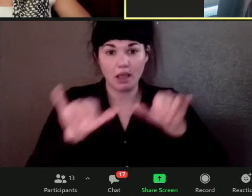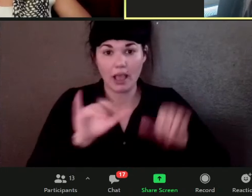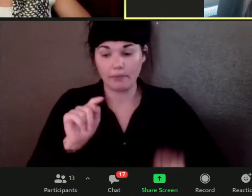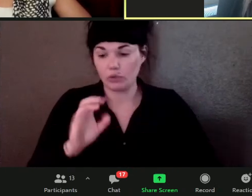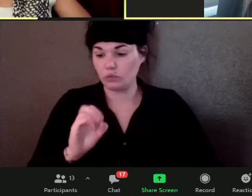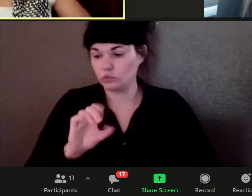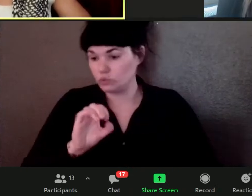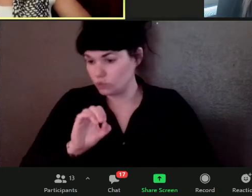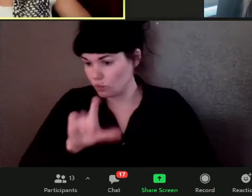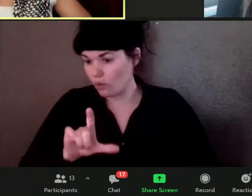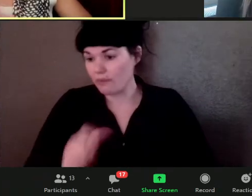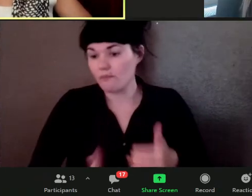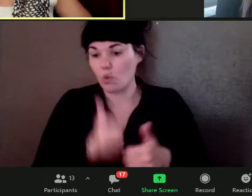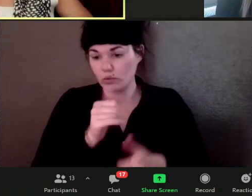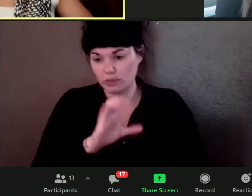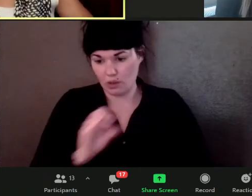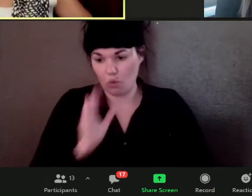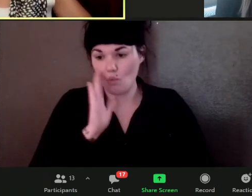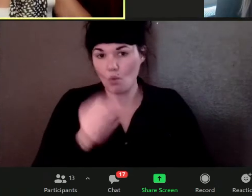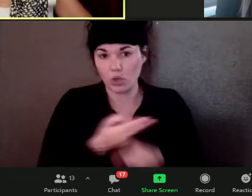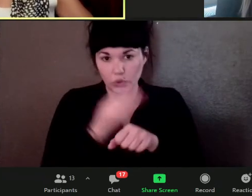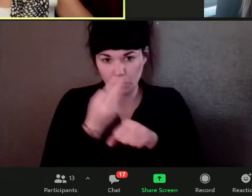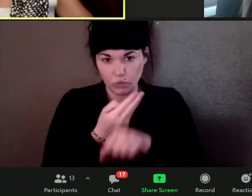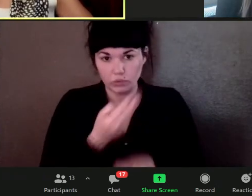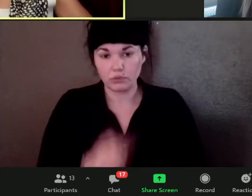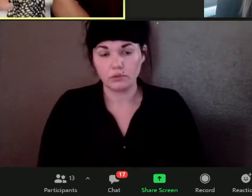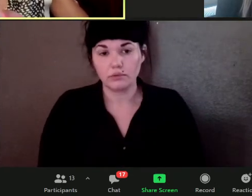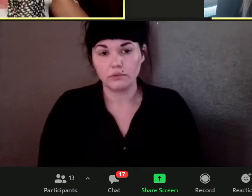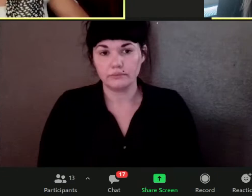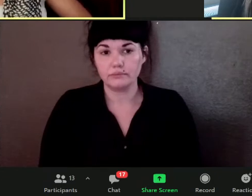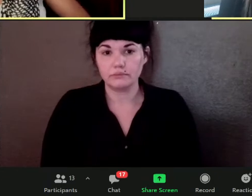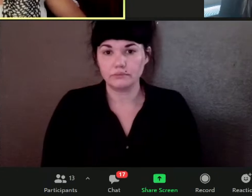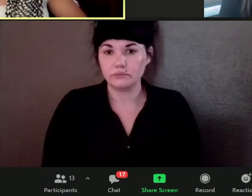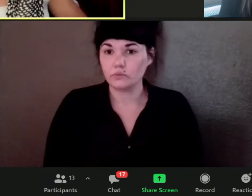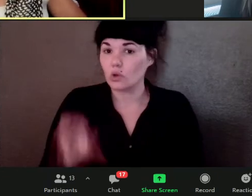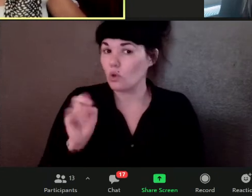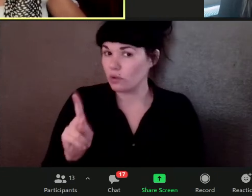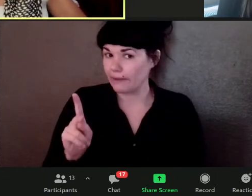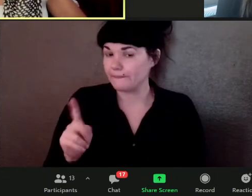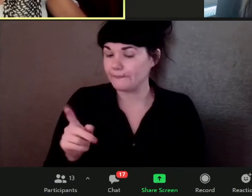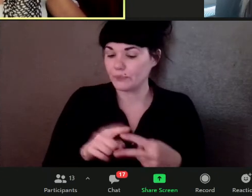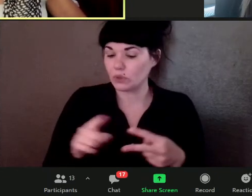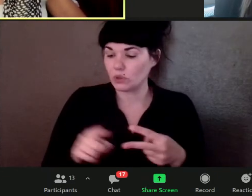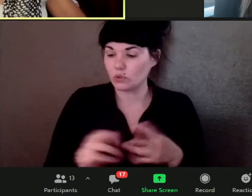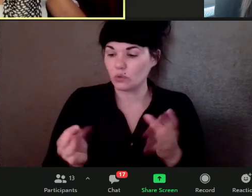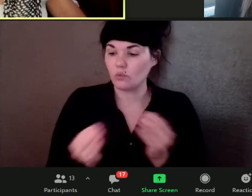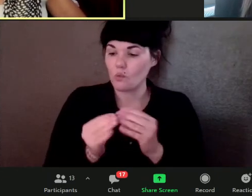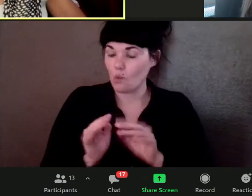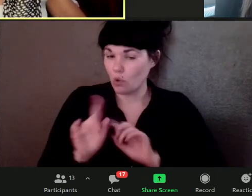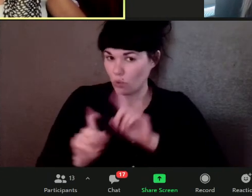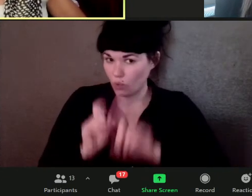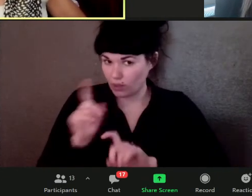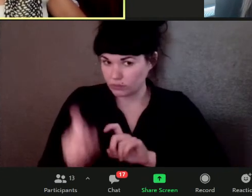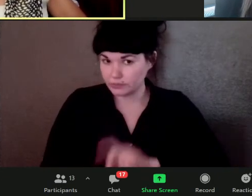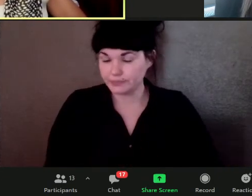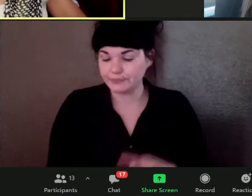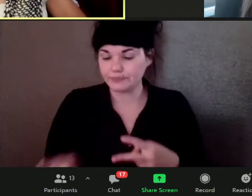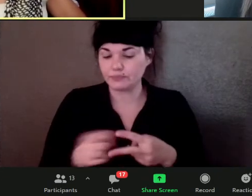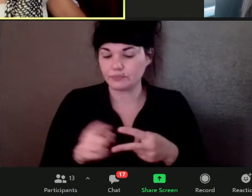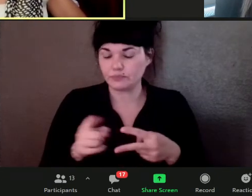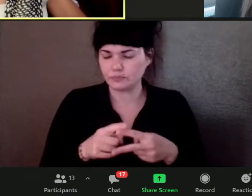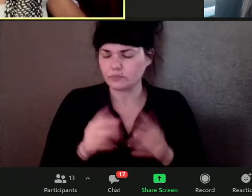use. Okay, and I know we might have some questions, but just two more Sure. that came in earlier. One of them is around